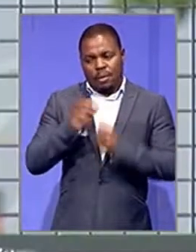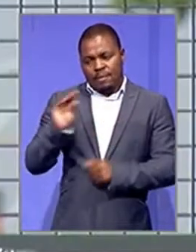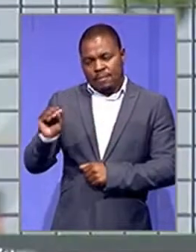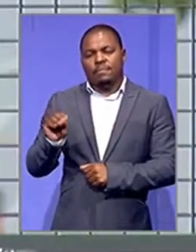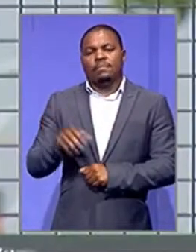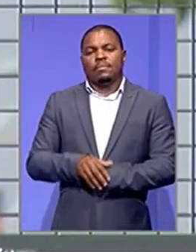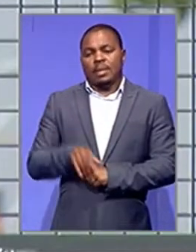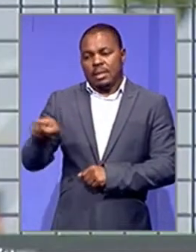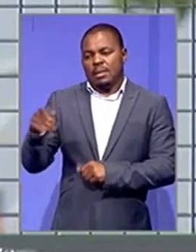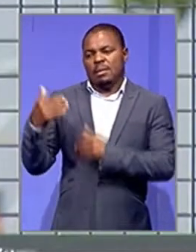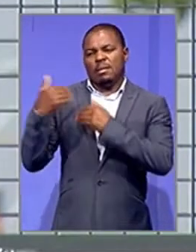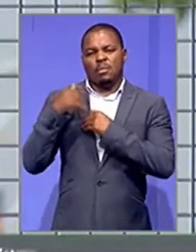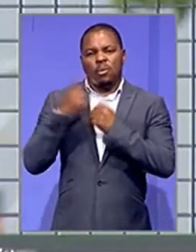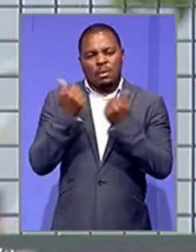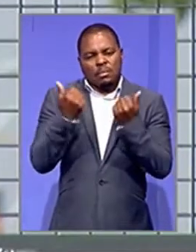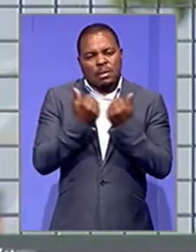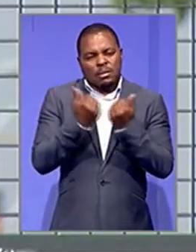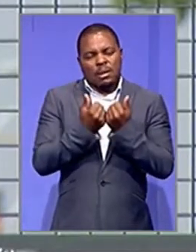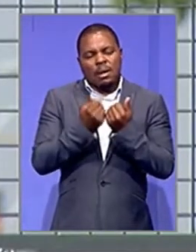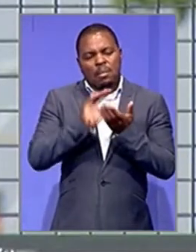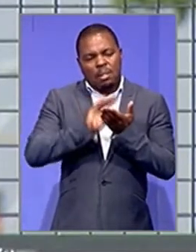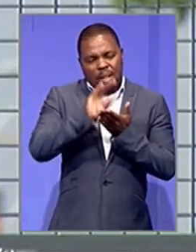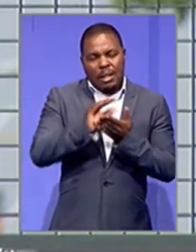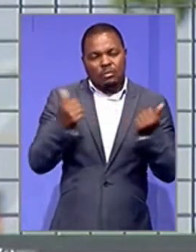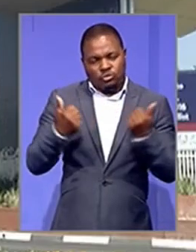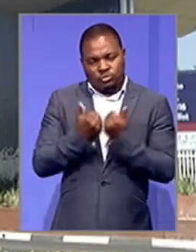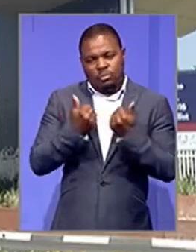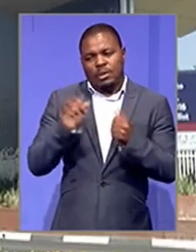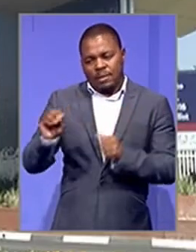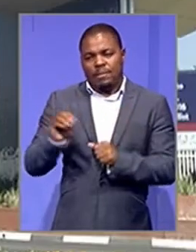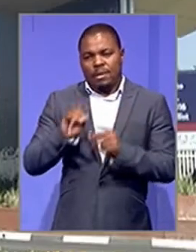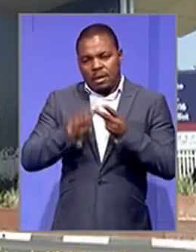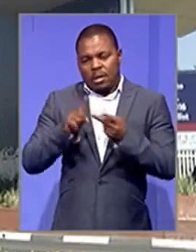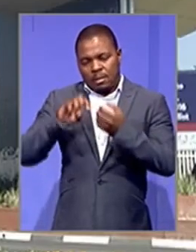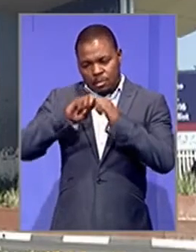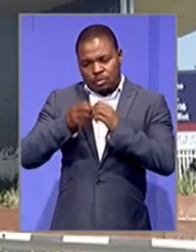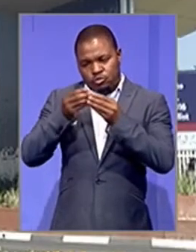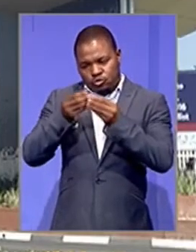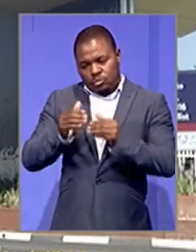tobaneng le matlole a ketletso ya dithuto mme le re le tsweletse ka go siamisa ntlha eo.